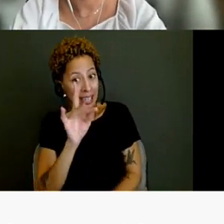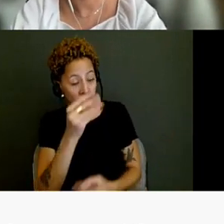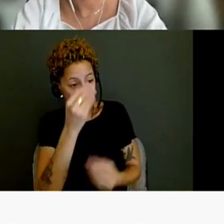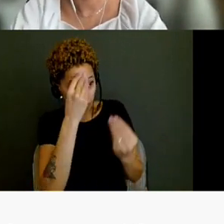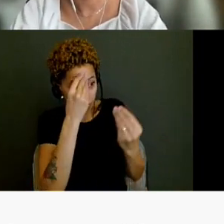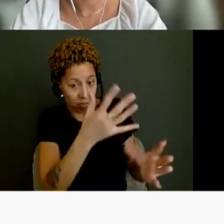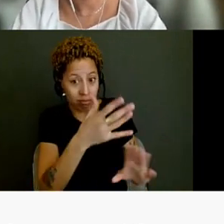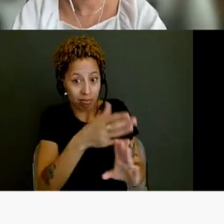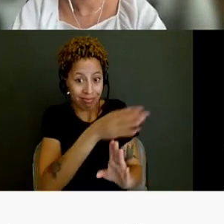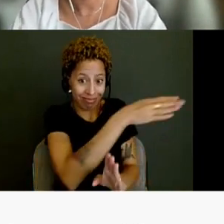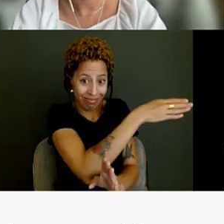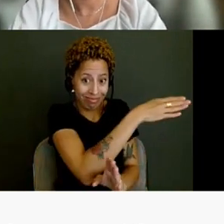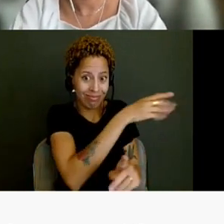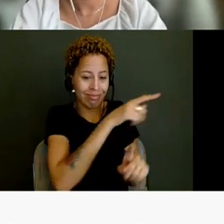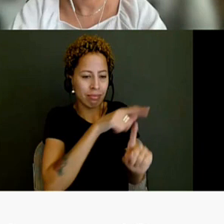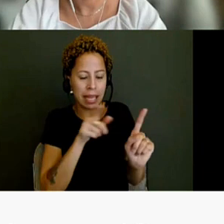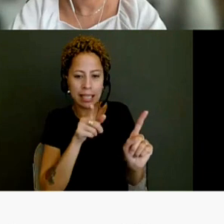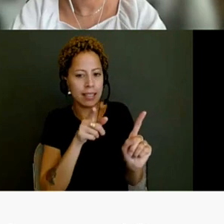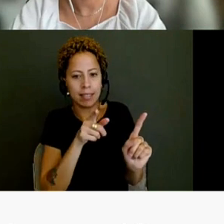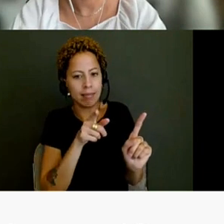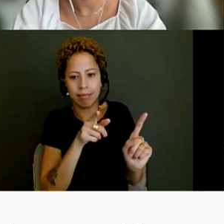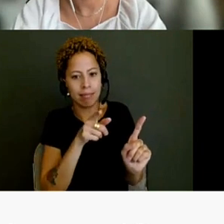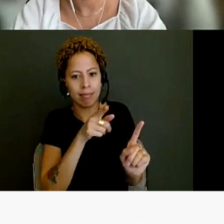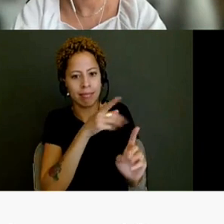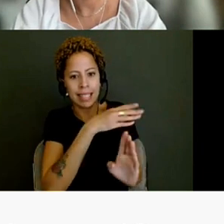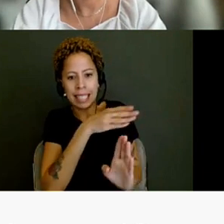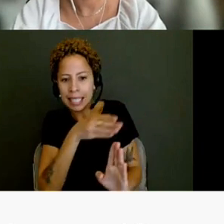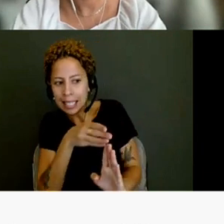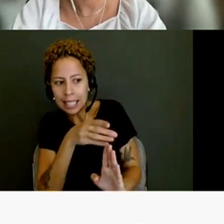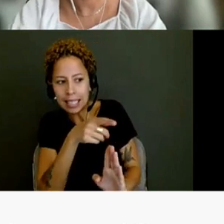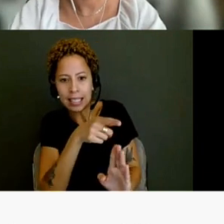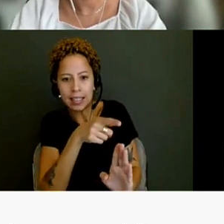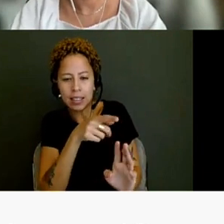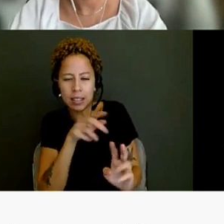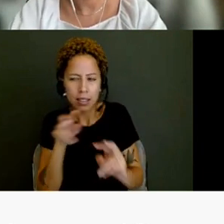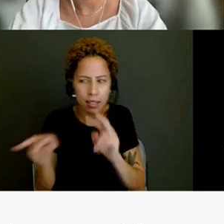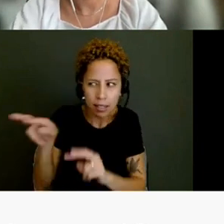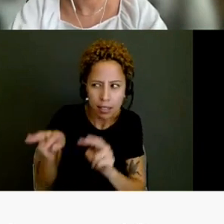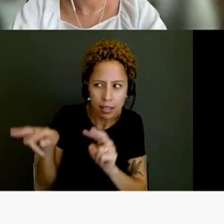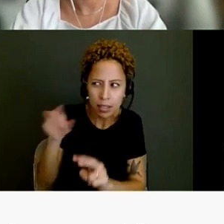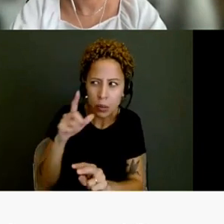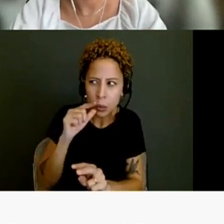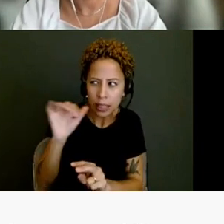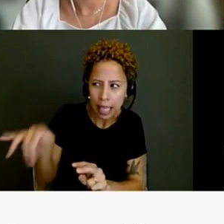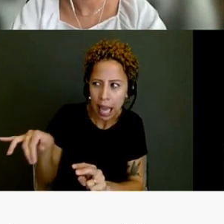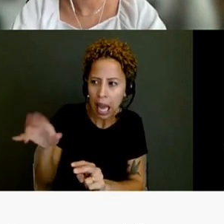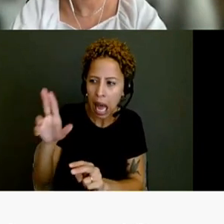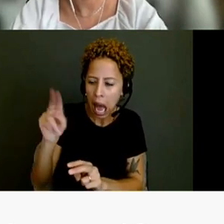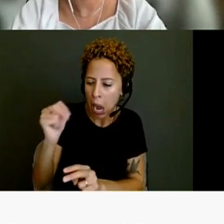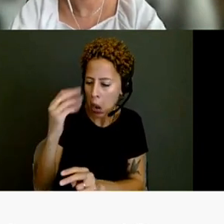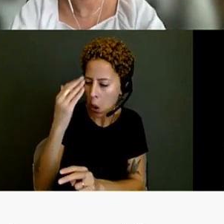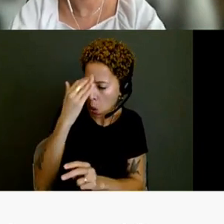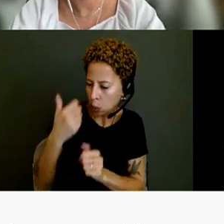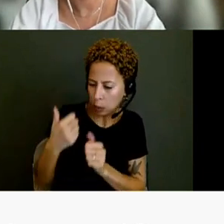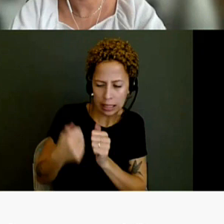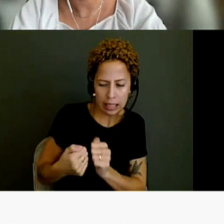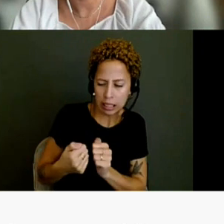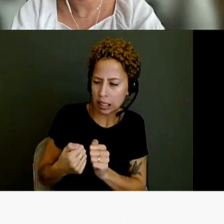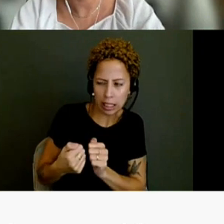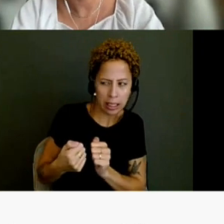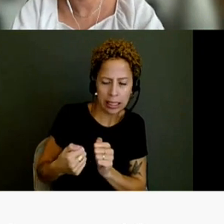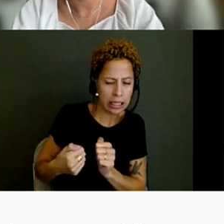still, we teach our learners to be skeptical and wary of unknown people in text messages.